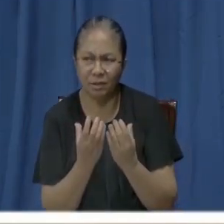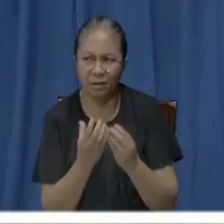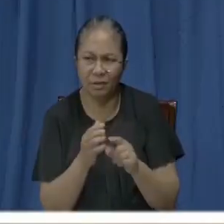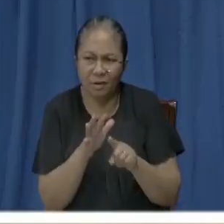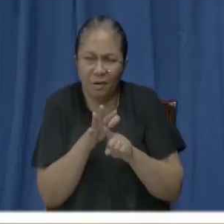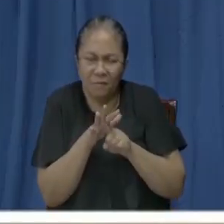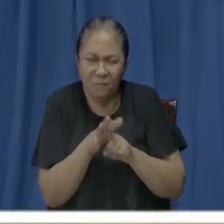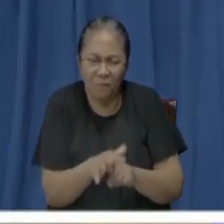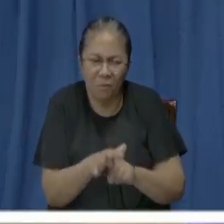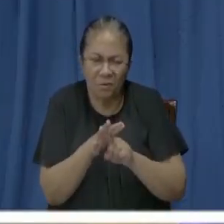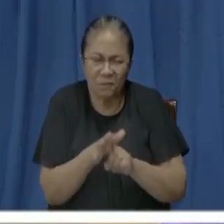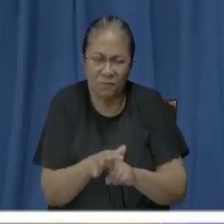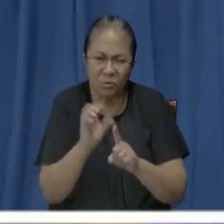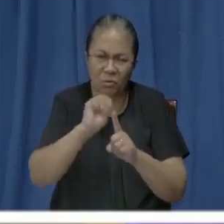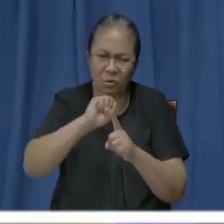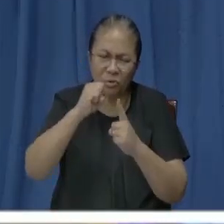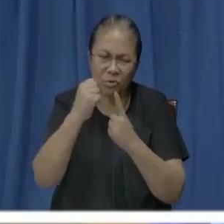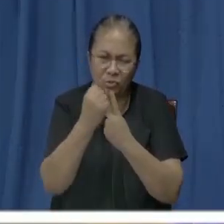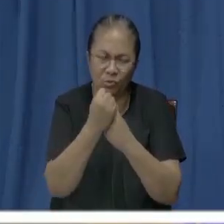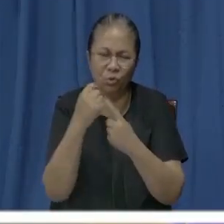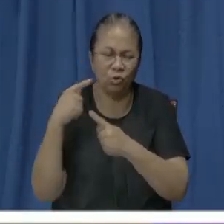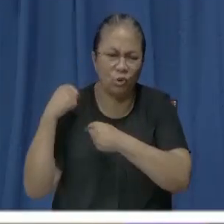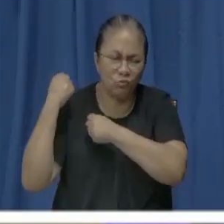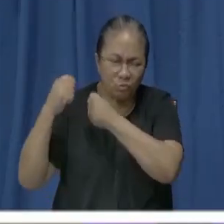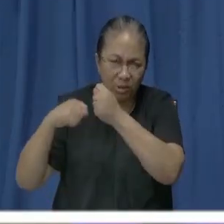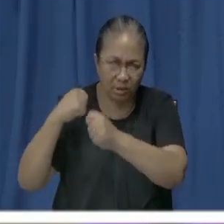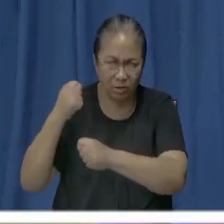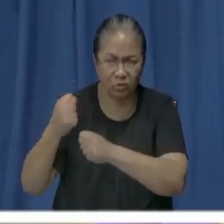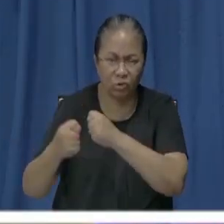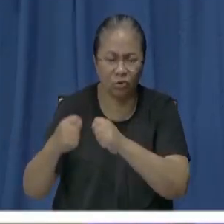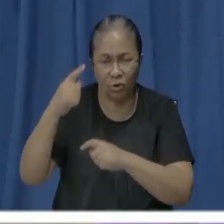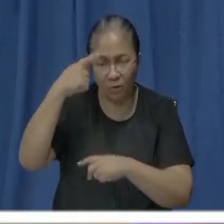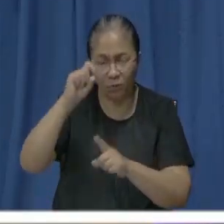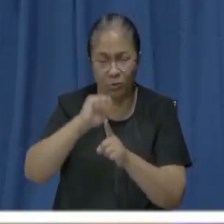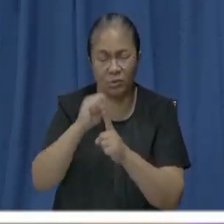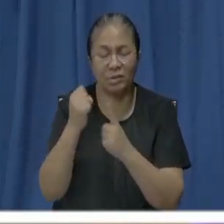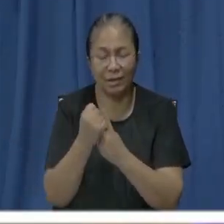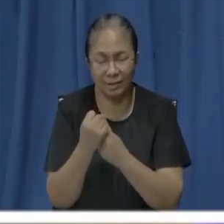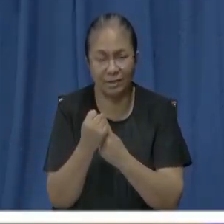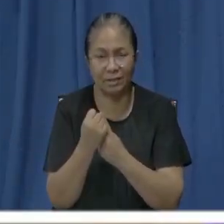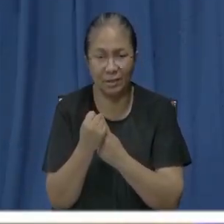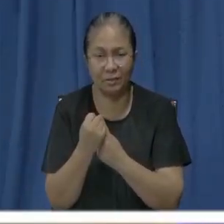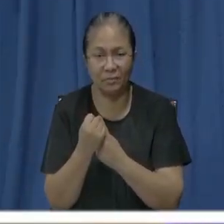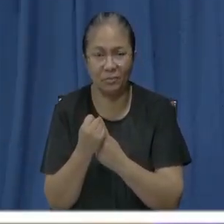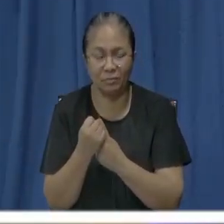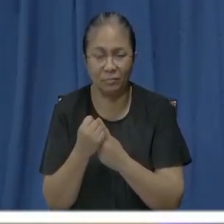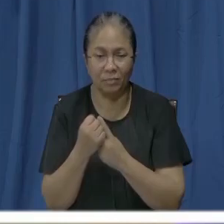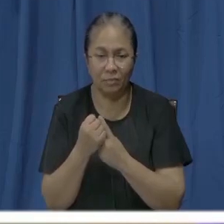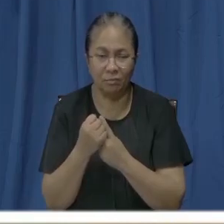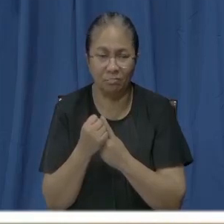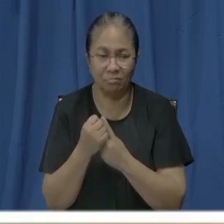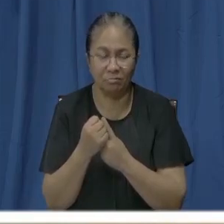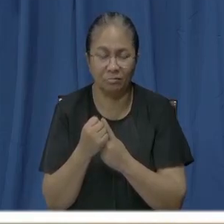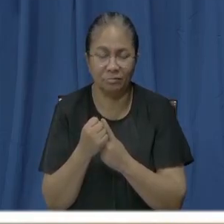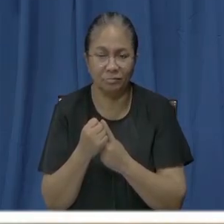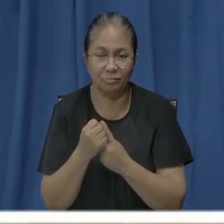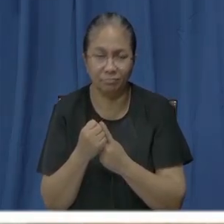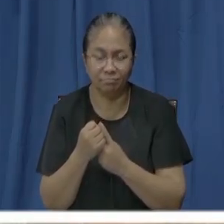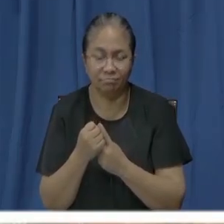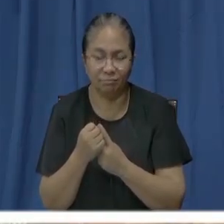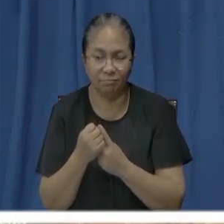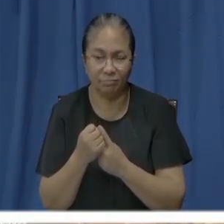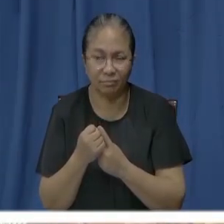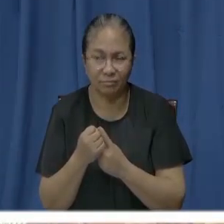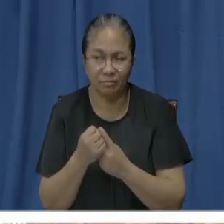social norms and regulations for the society and held them very, very strong. And